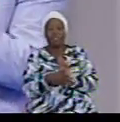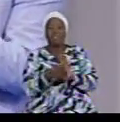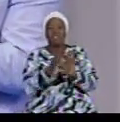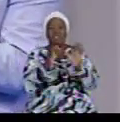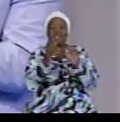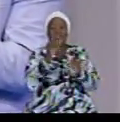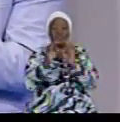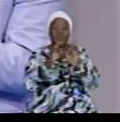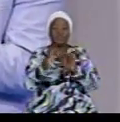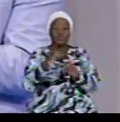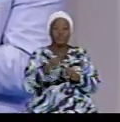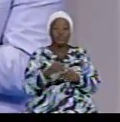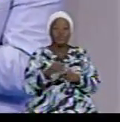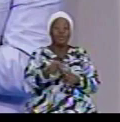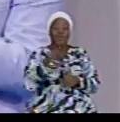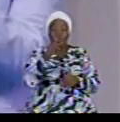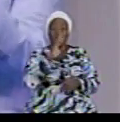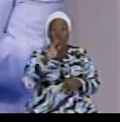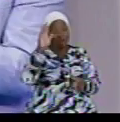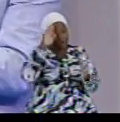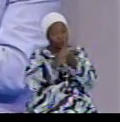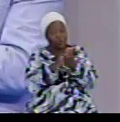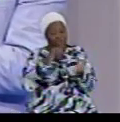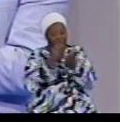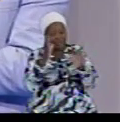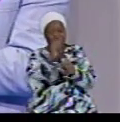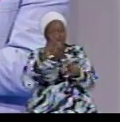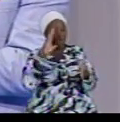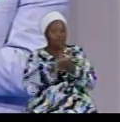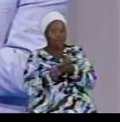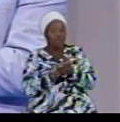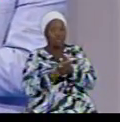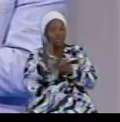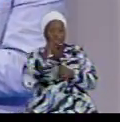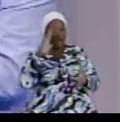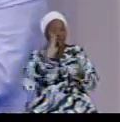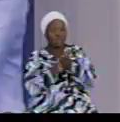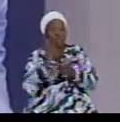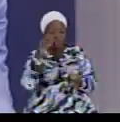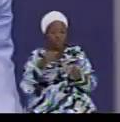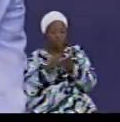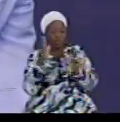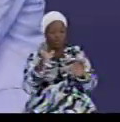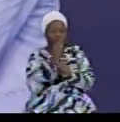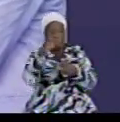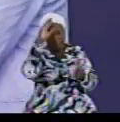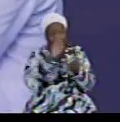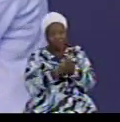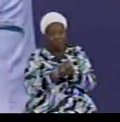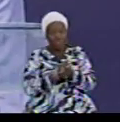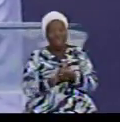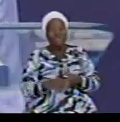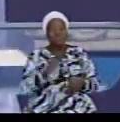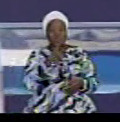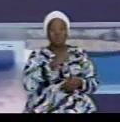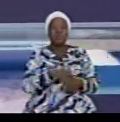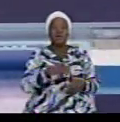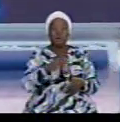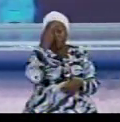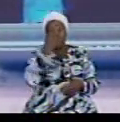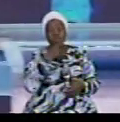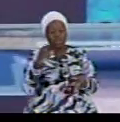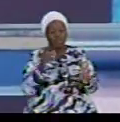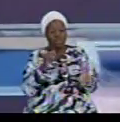you're a husband, it will get to your wife. Your wife, it will get to your husband. Your parent, it will get to your children.